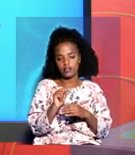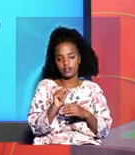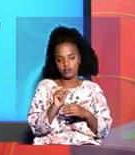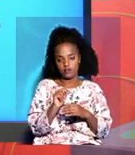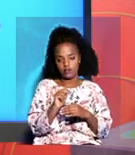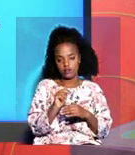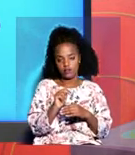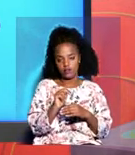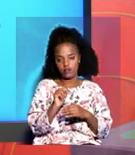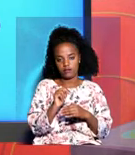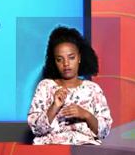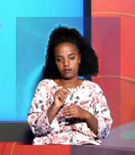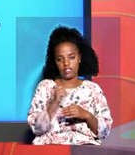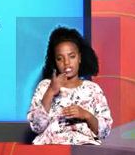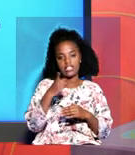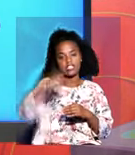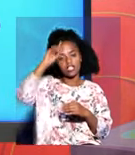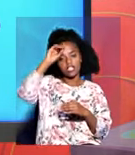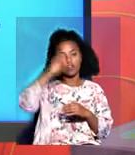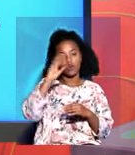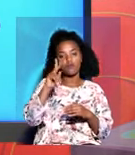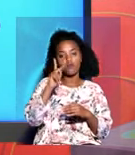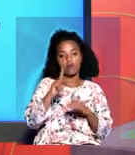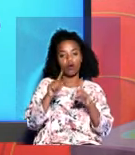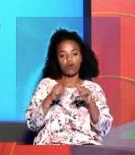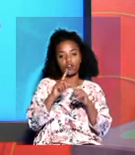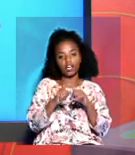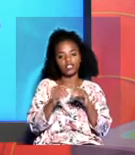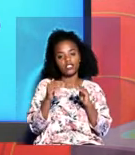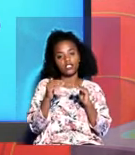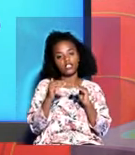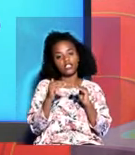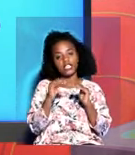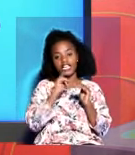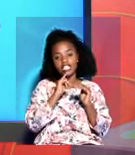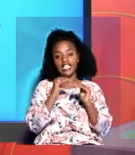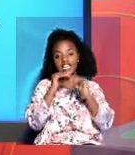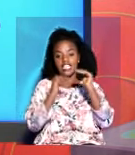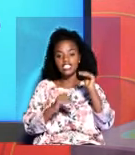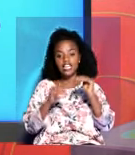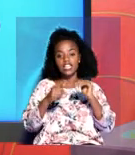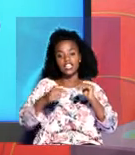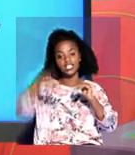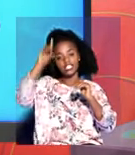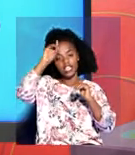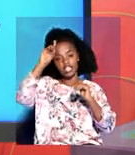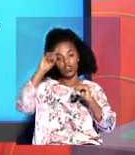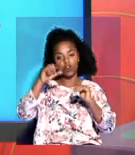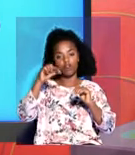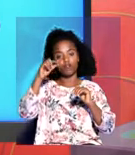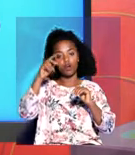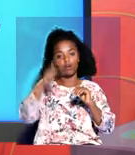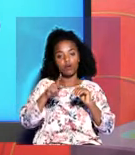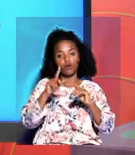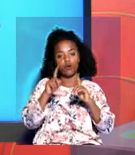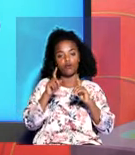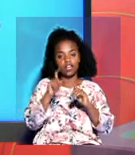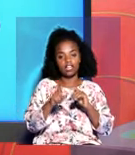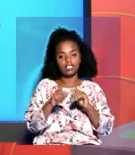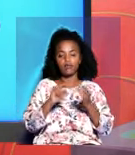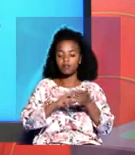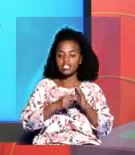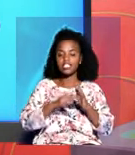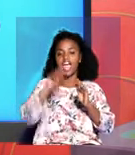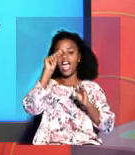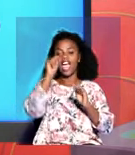the degree of p of x is less than the degree of q of x, or when n is less than m, that